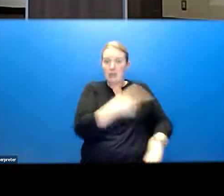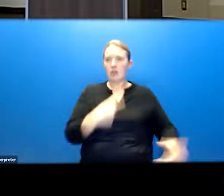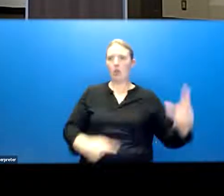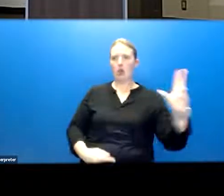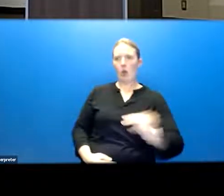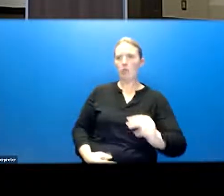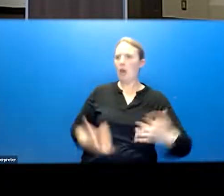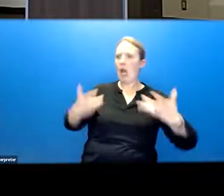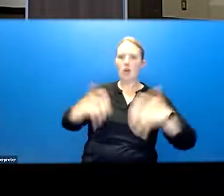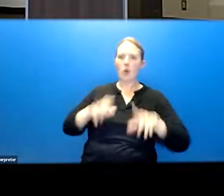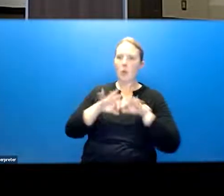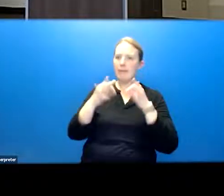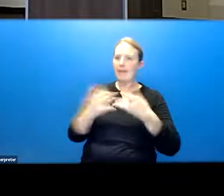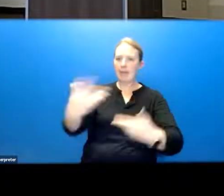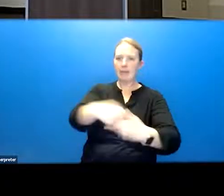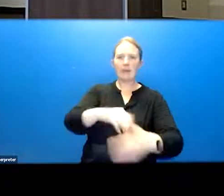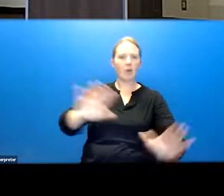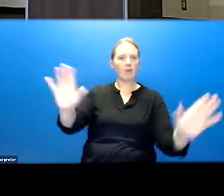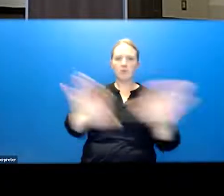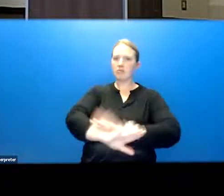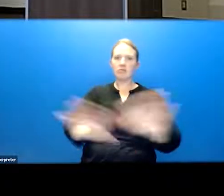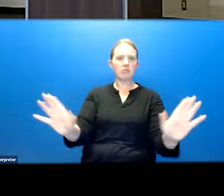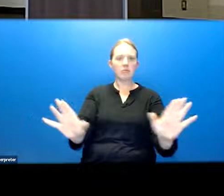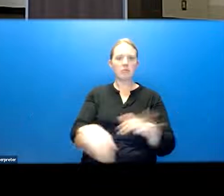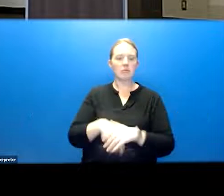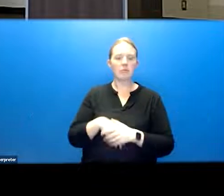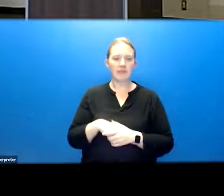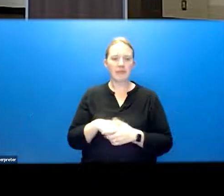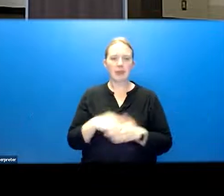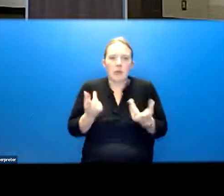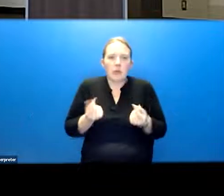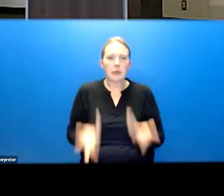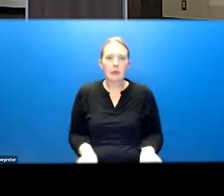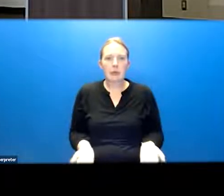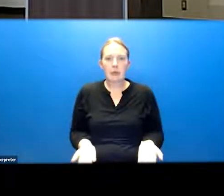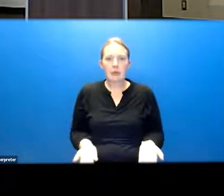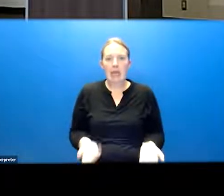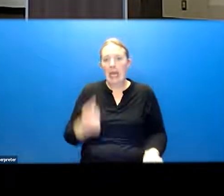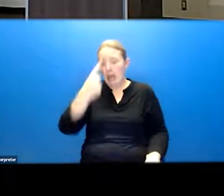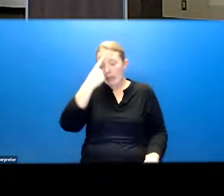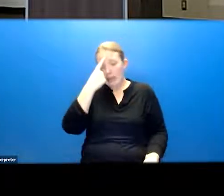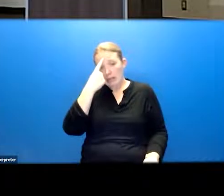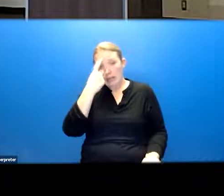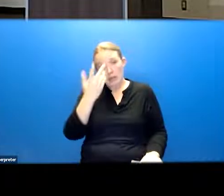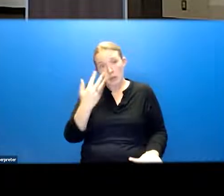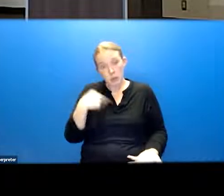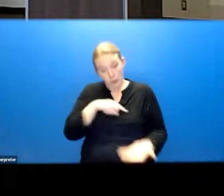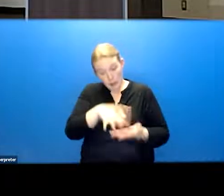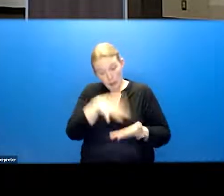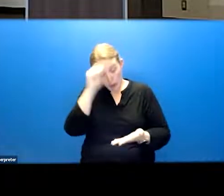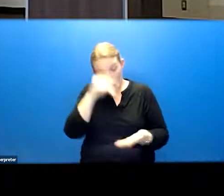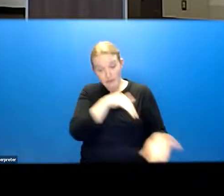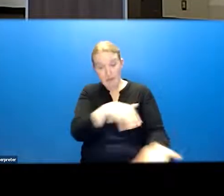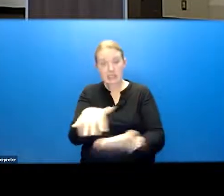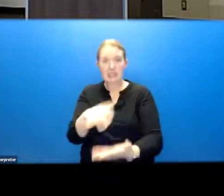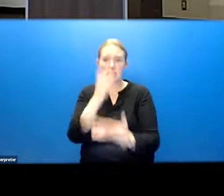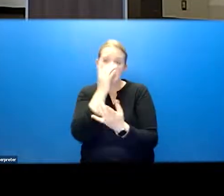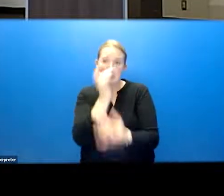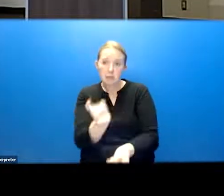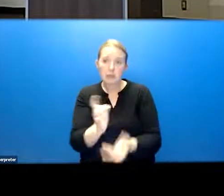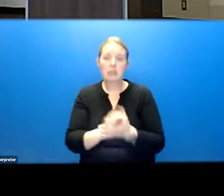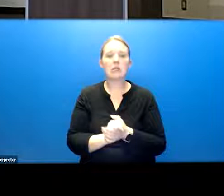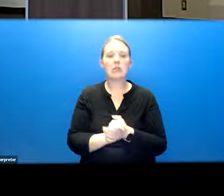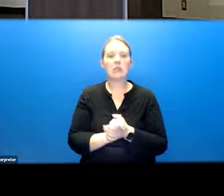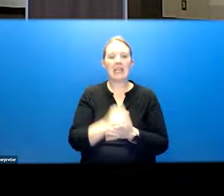do not want my family member engaged in services? And I think what came about from this study, and I think what's super interesting, this